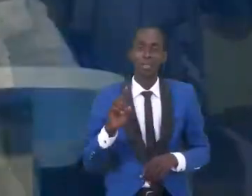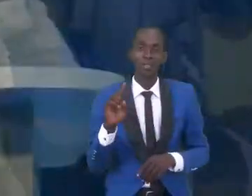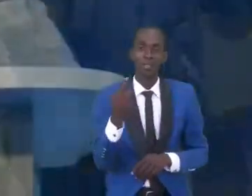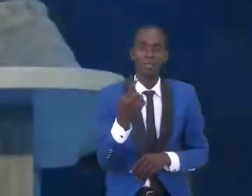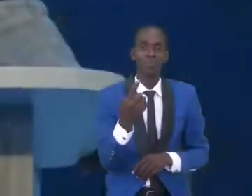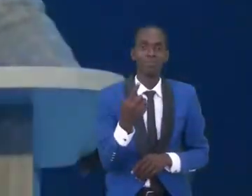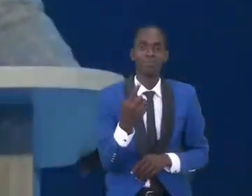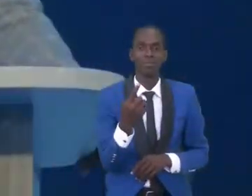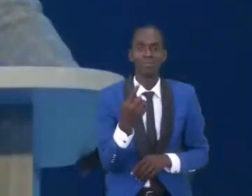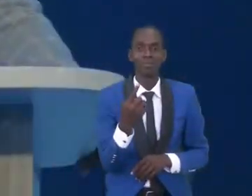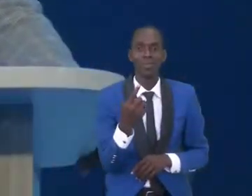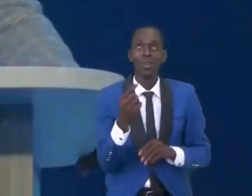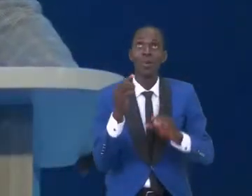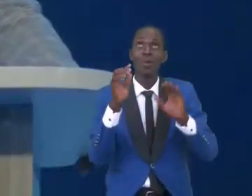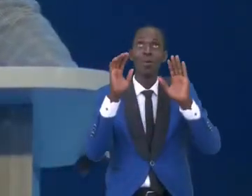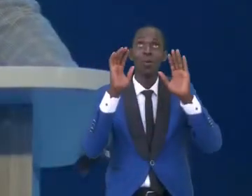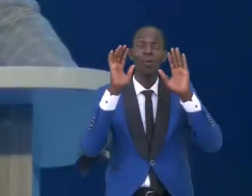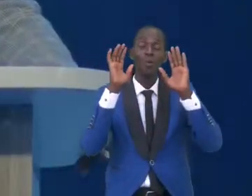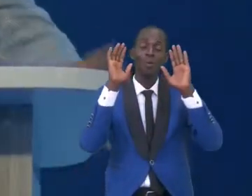Wonders.